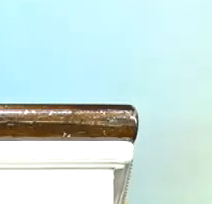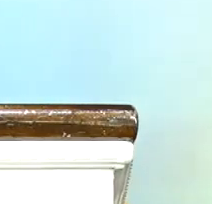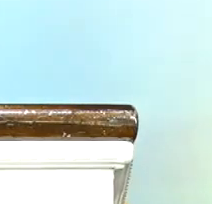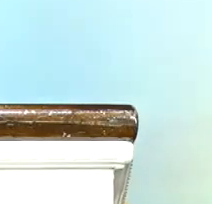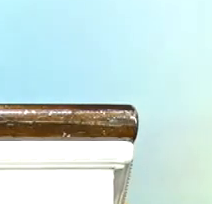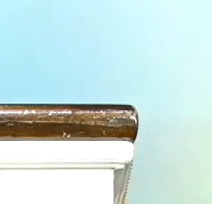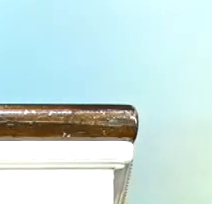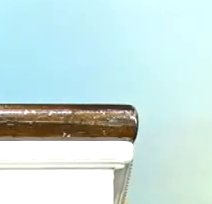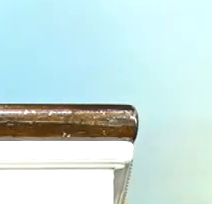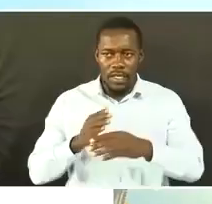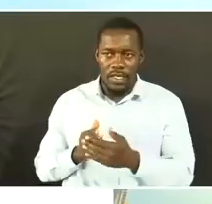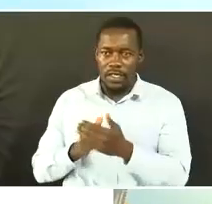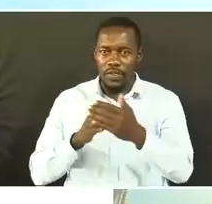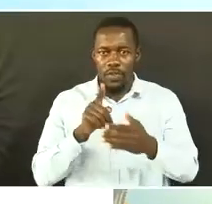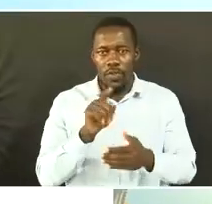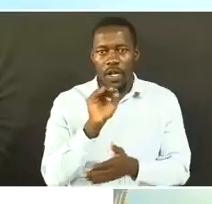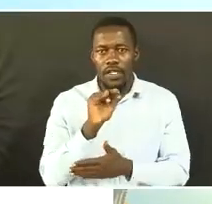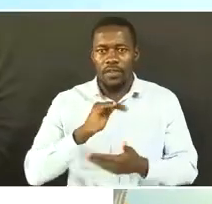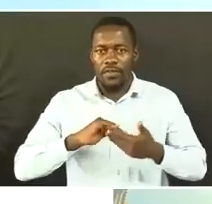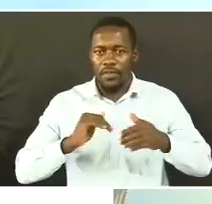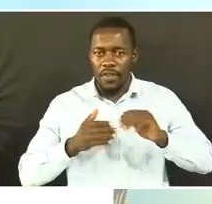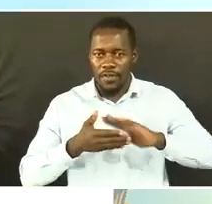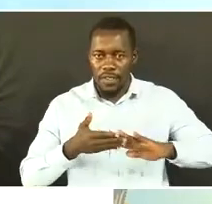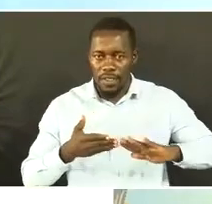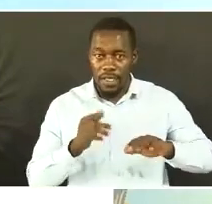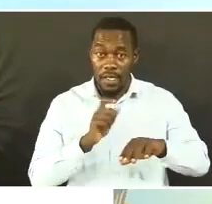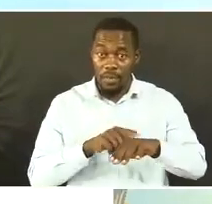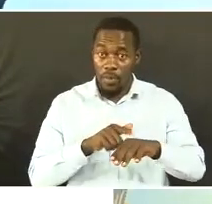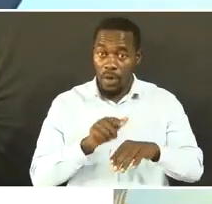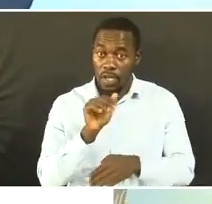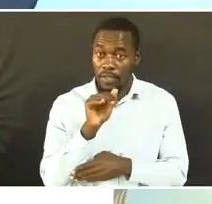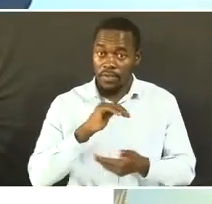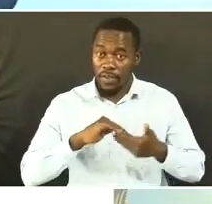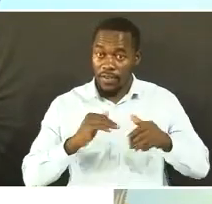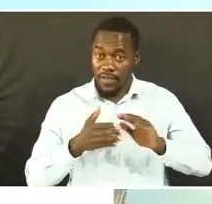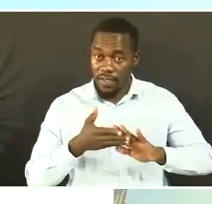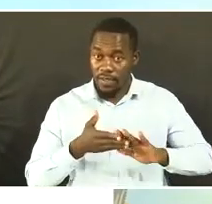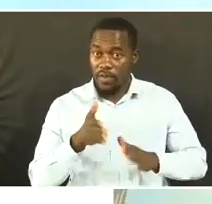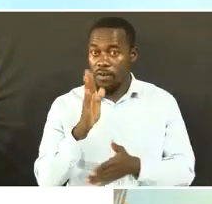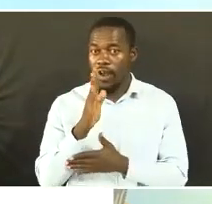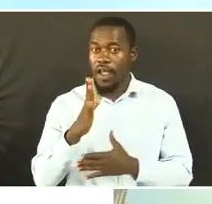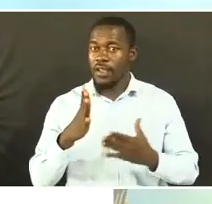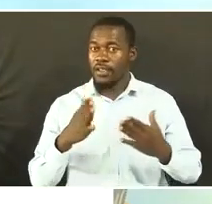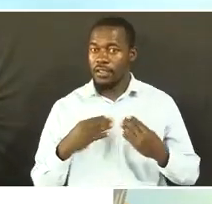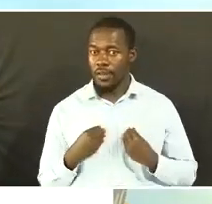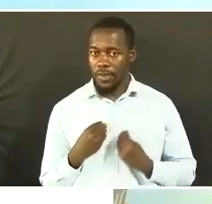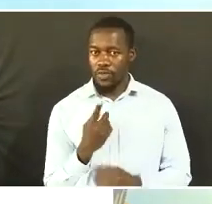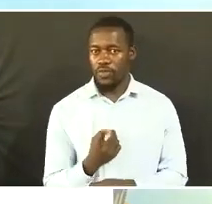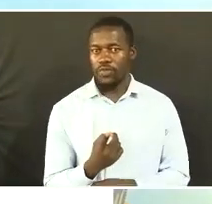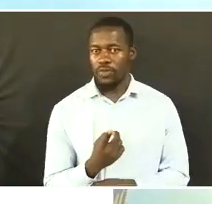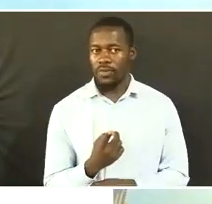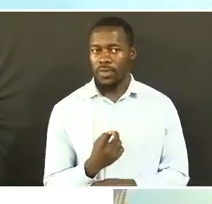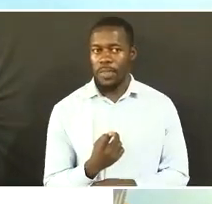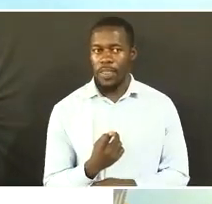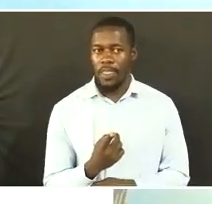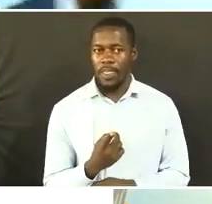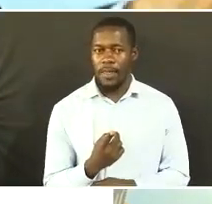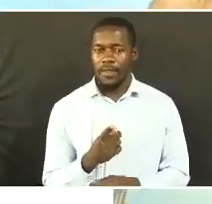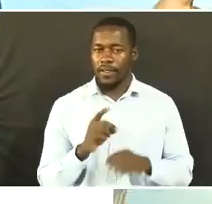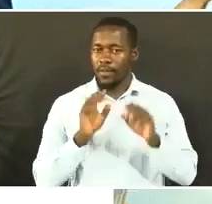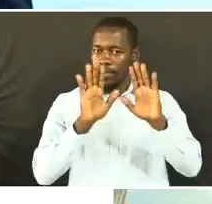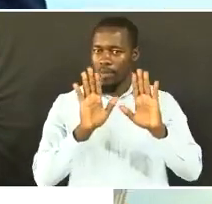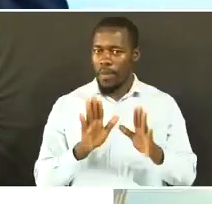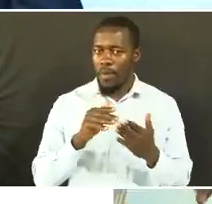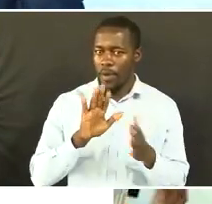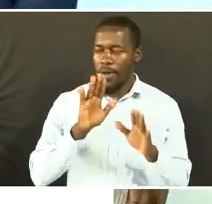to repentance?" That is the text. But we wish to derive its context from a